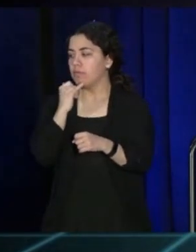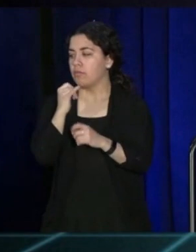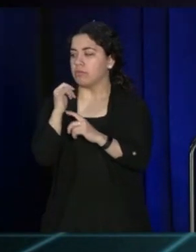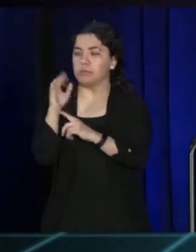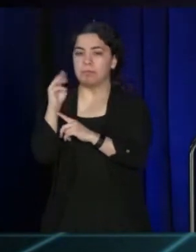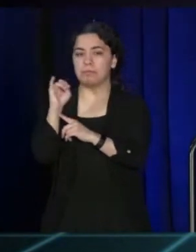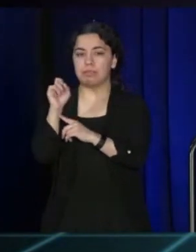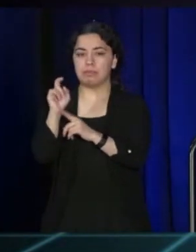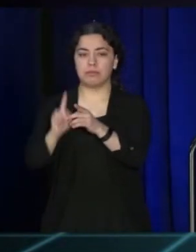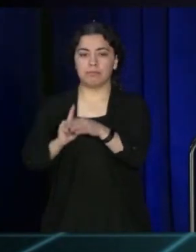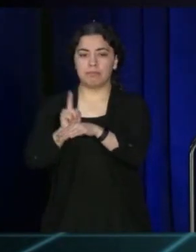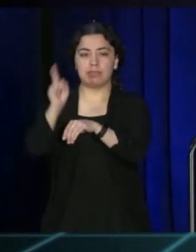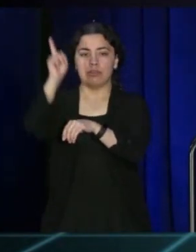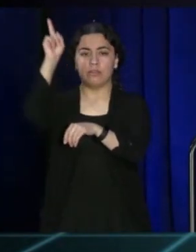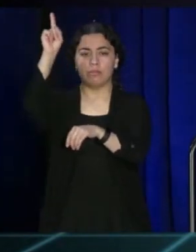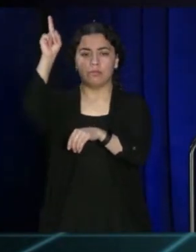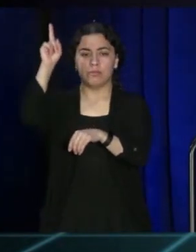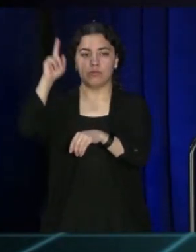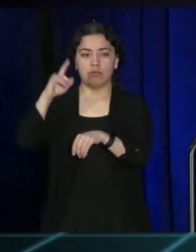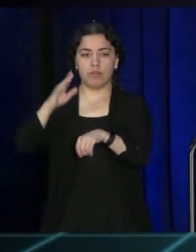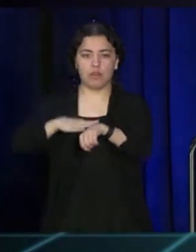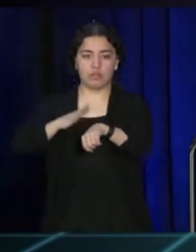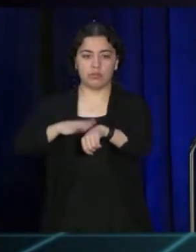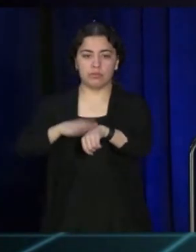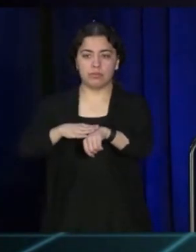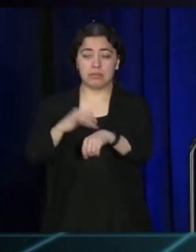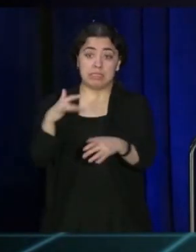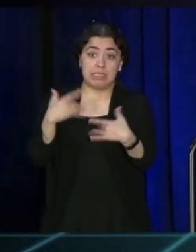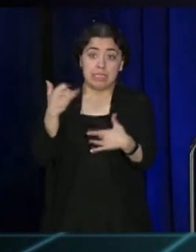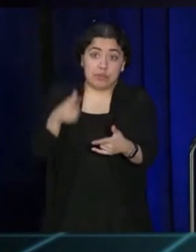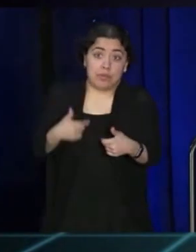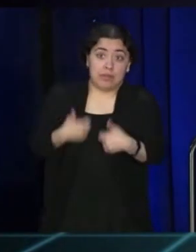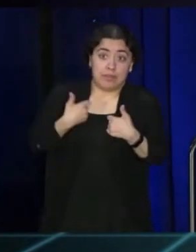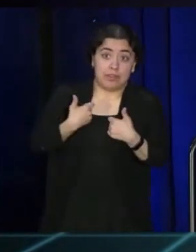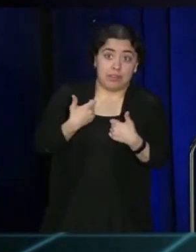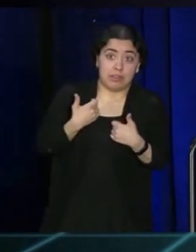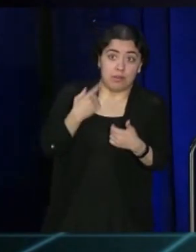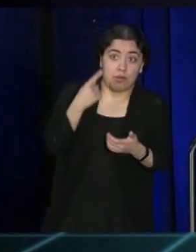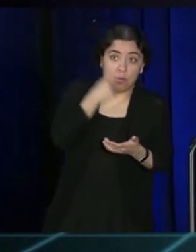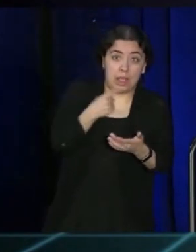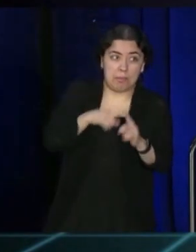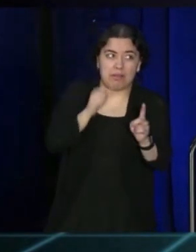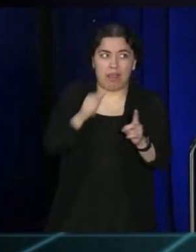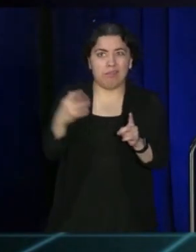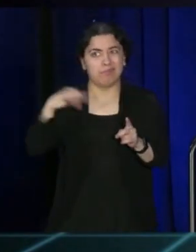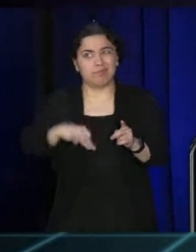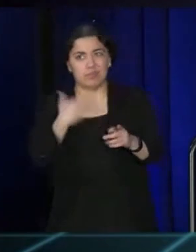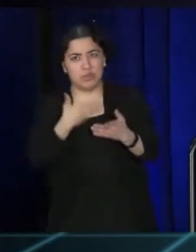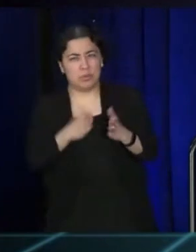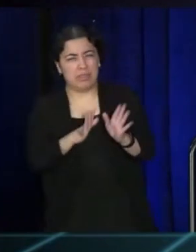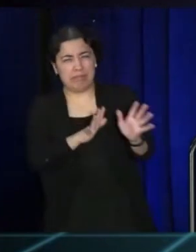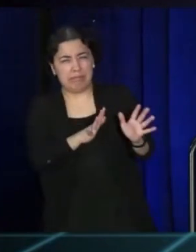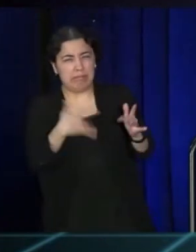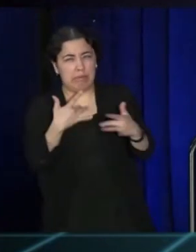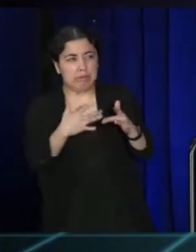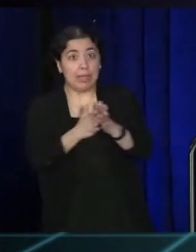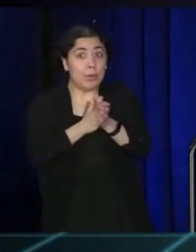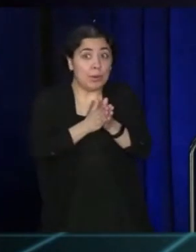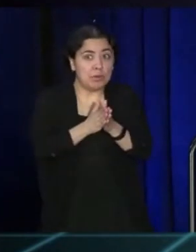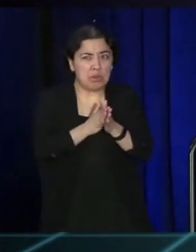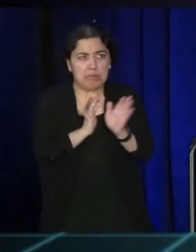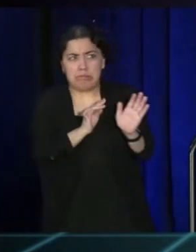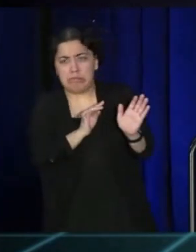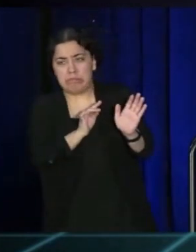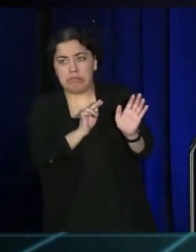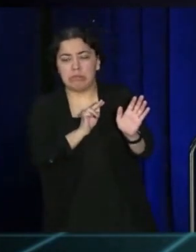exciting if you lived in Hawaii in, like, not a good way. Yeah, it loads the article. I start reading, and then,